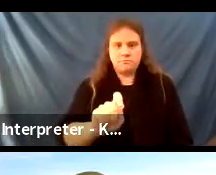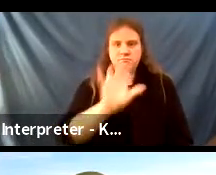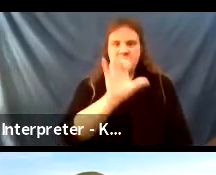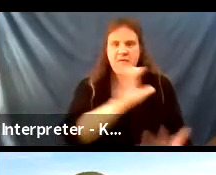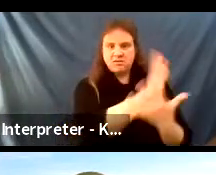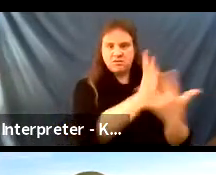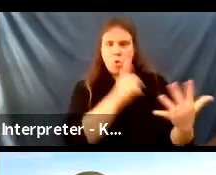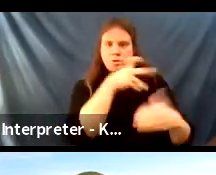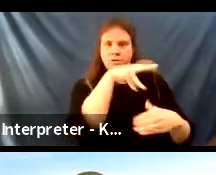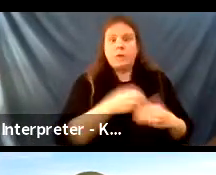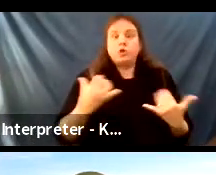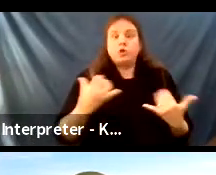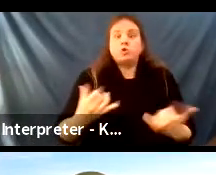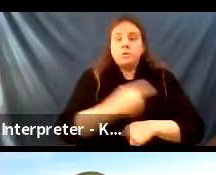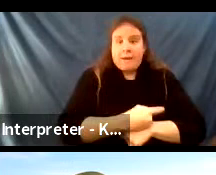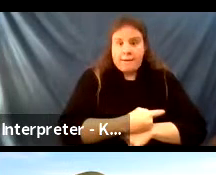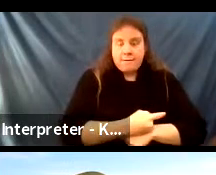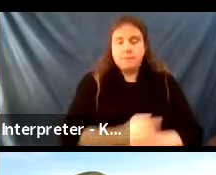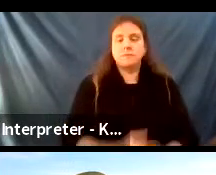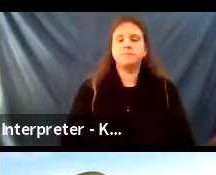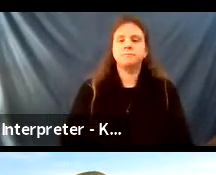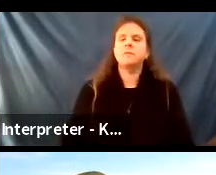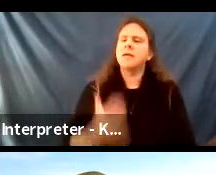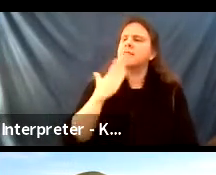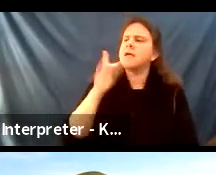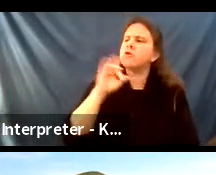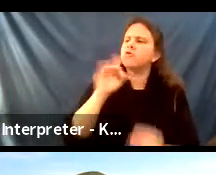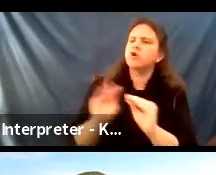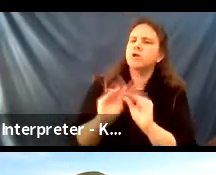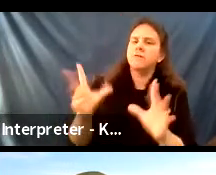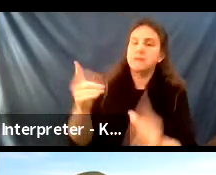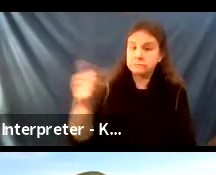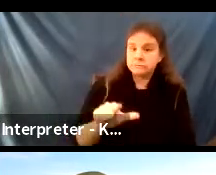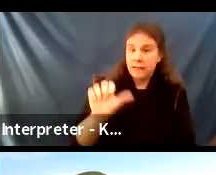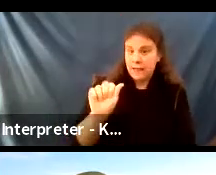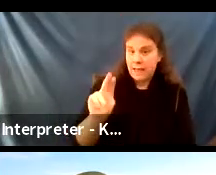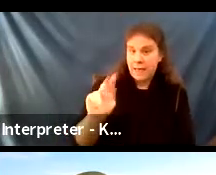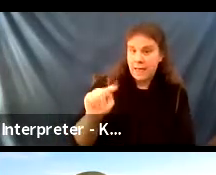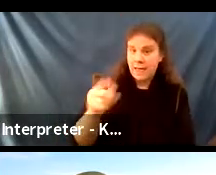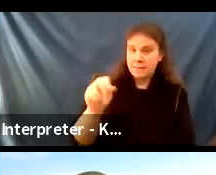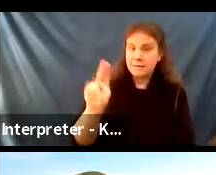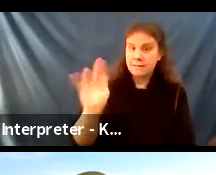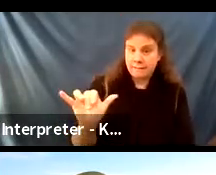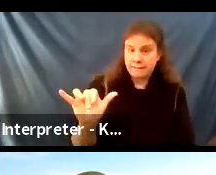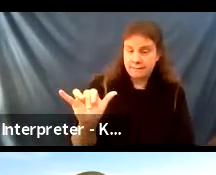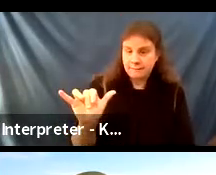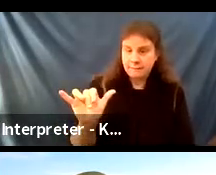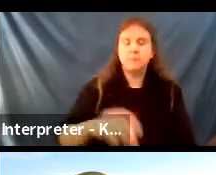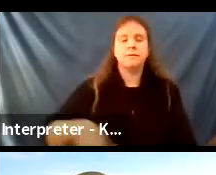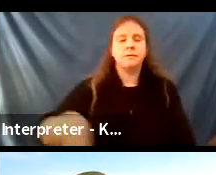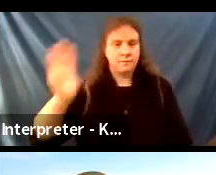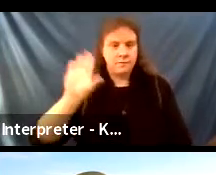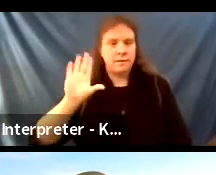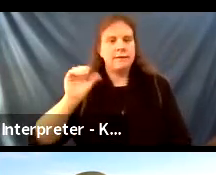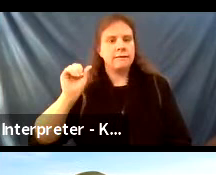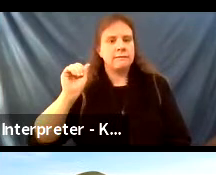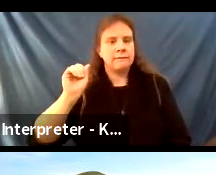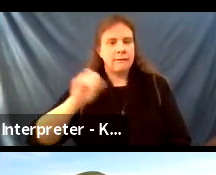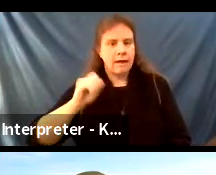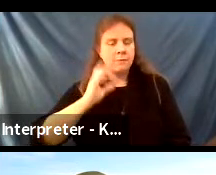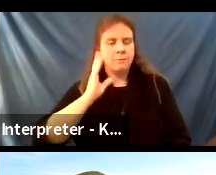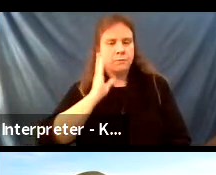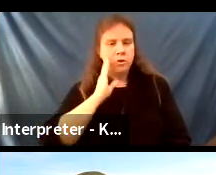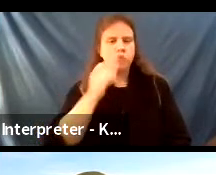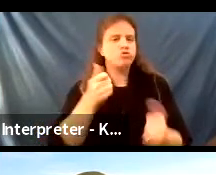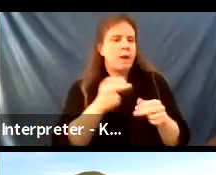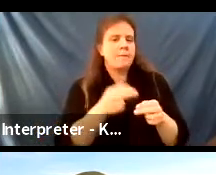Bobby? Thanks, Diana, for the clarification. Let's go on, Anthony, and then Mitch. Yeah, these, just to try to